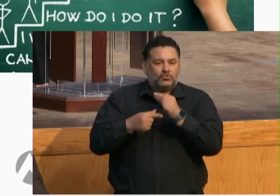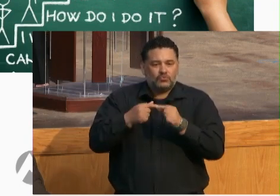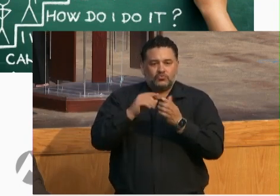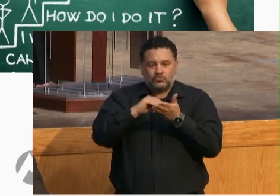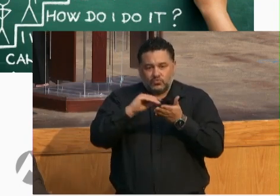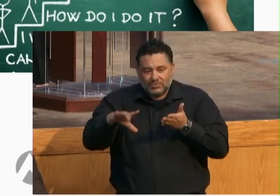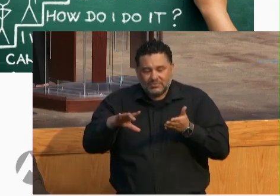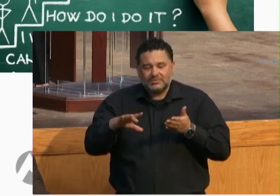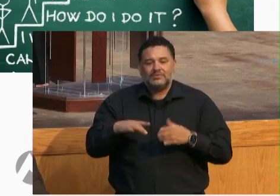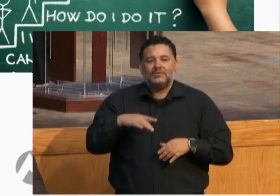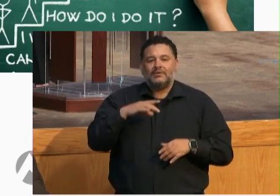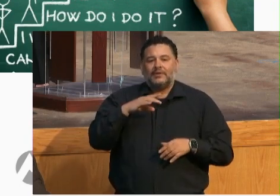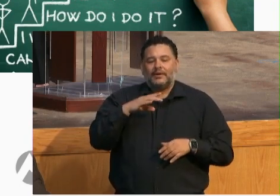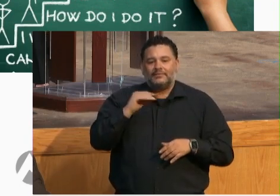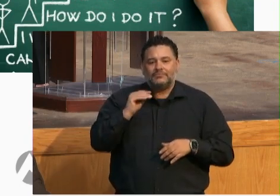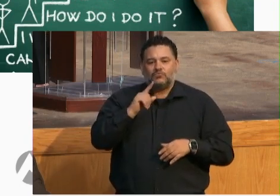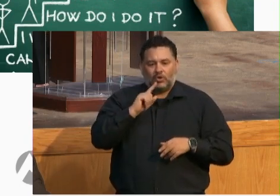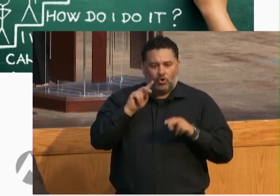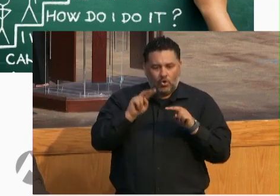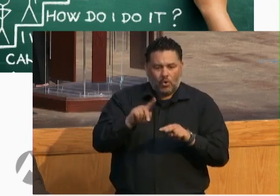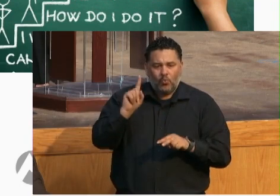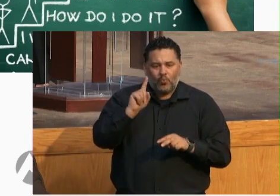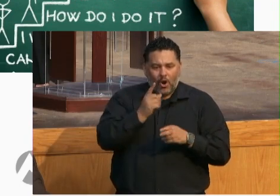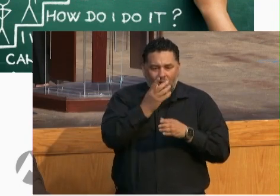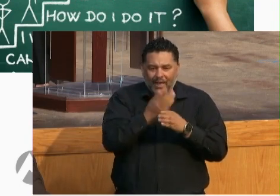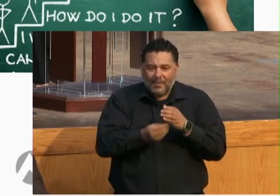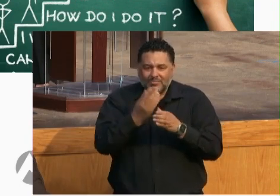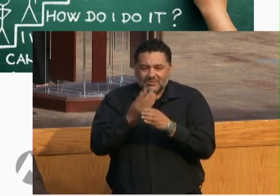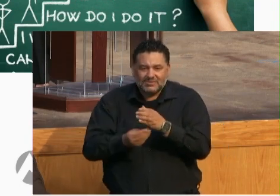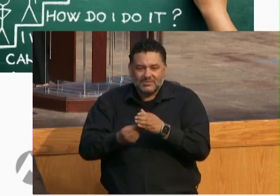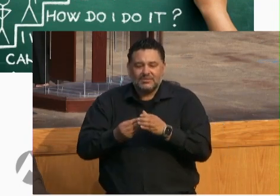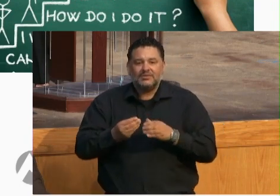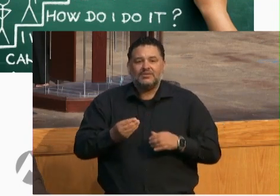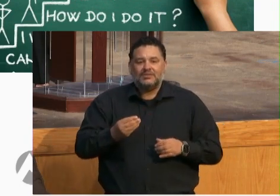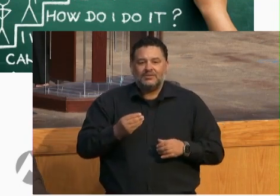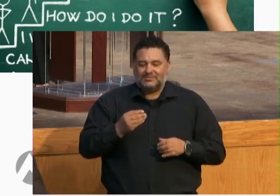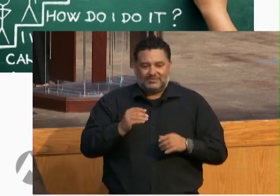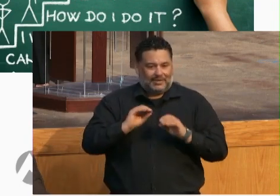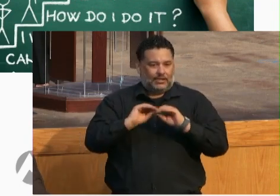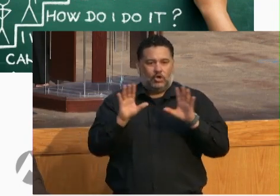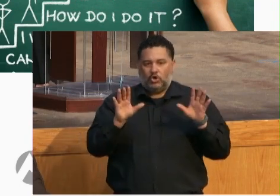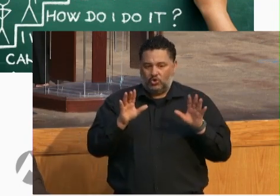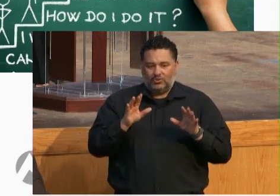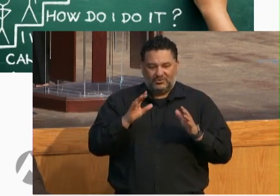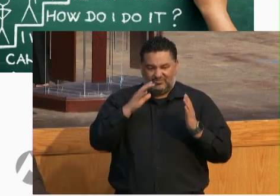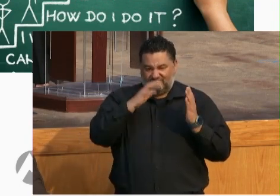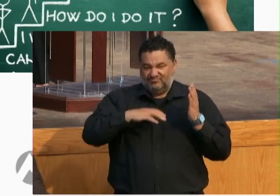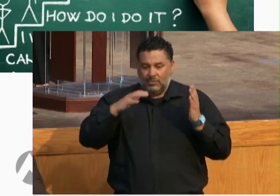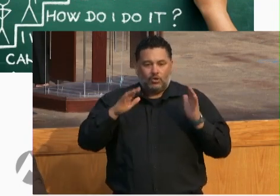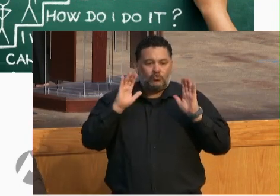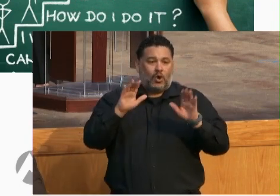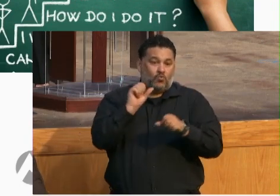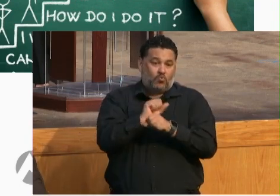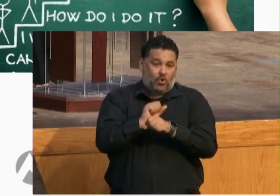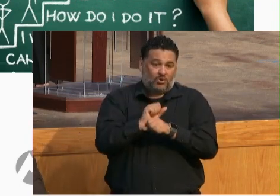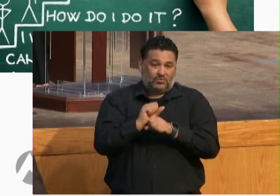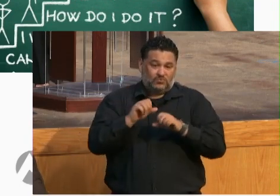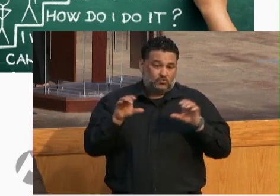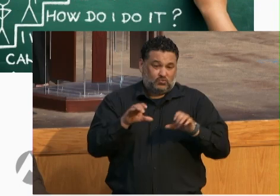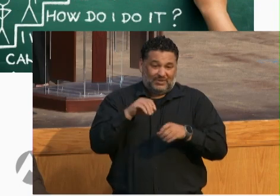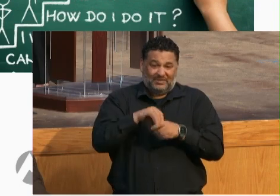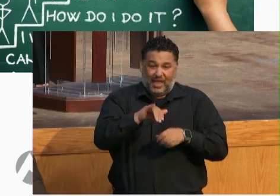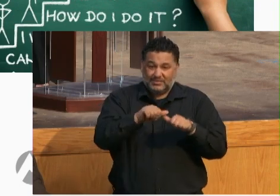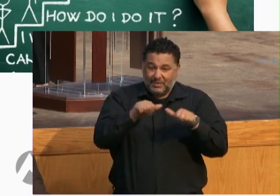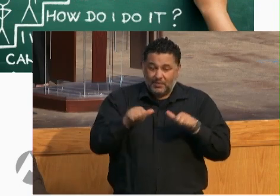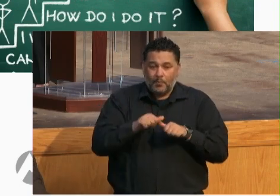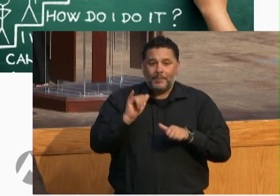and really looking at where specific gaps exist, and that's spelled out very explicitly, and there's some great work happening in that space. Also in our